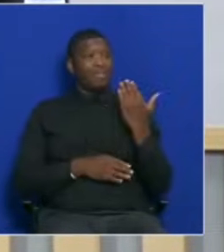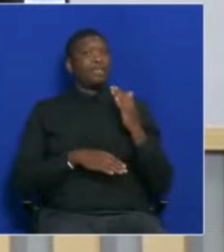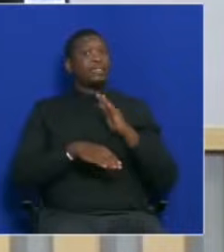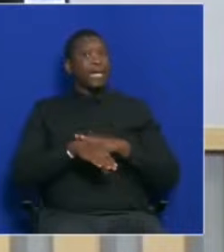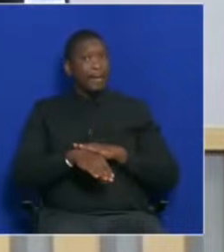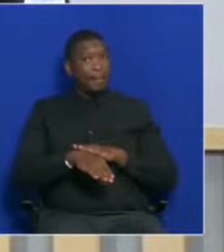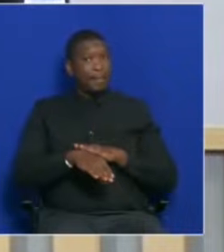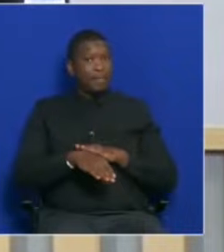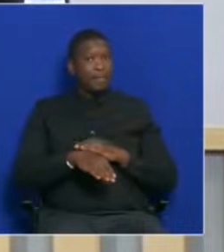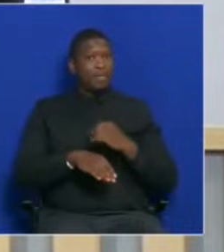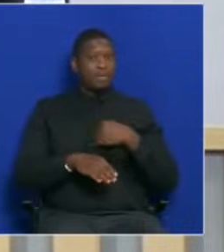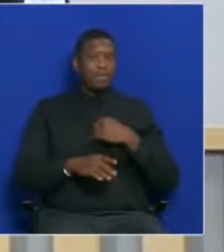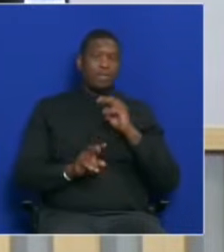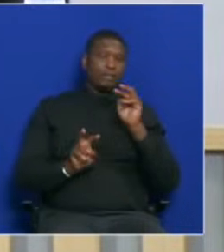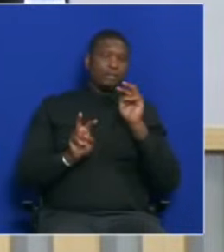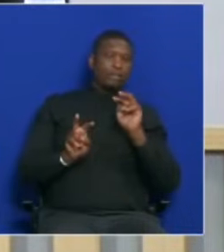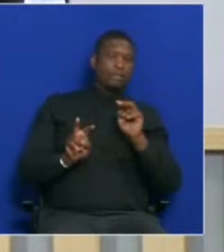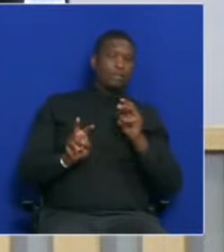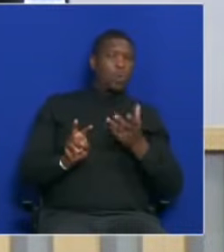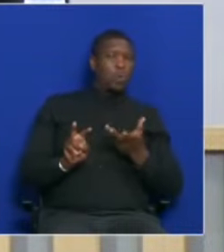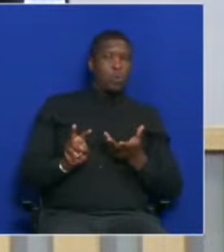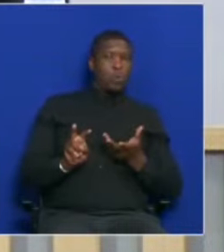view that